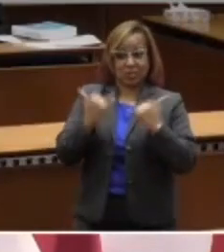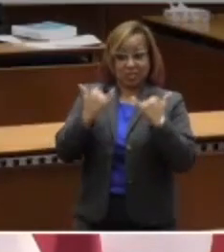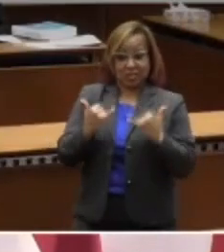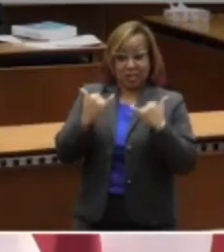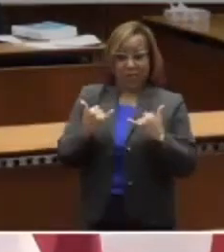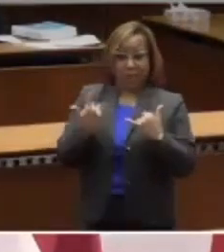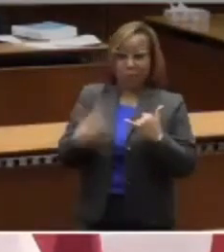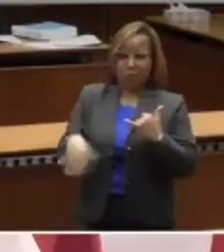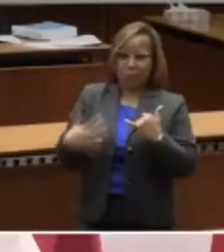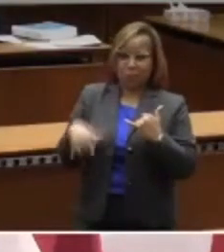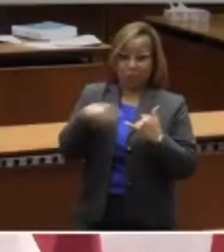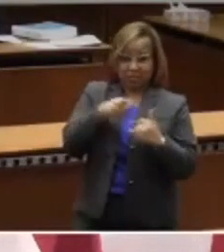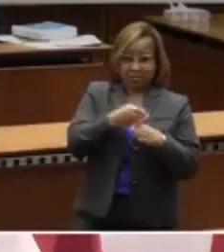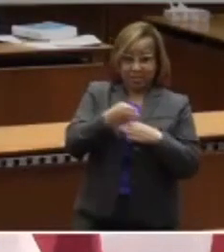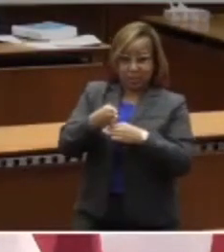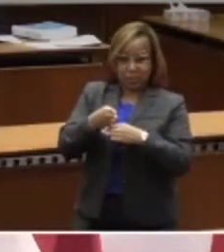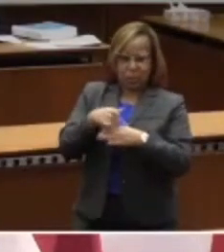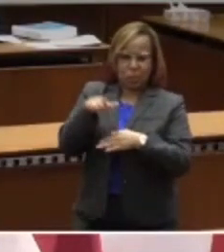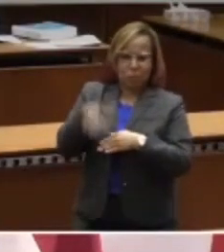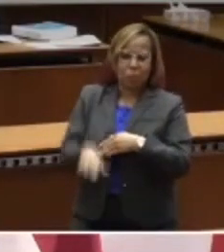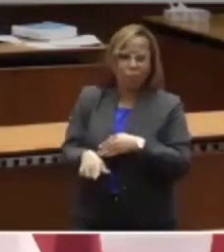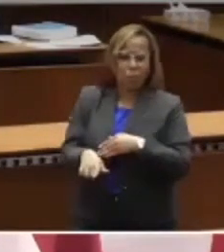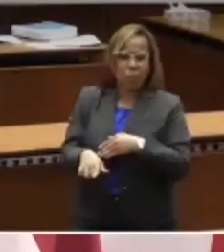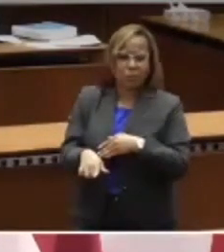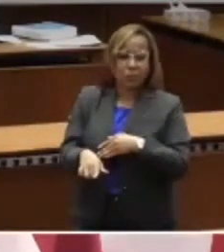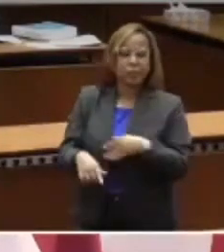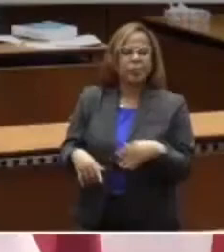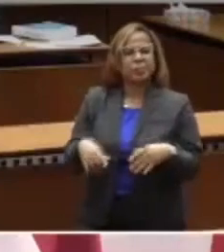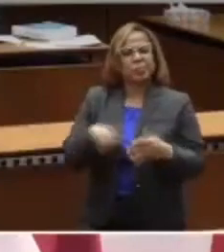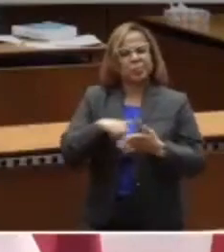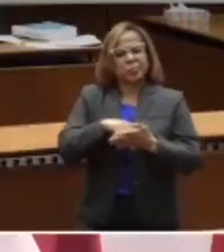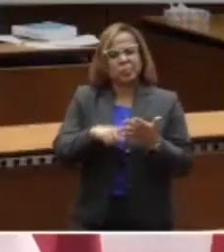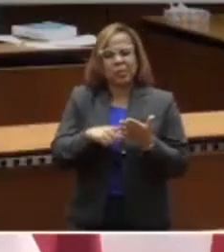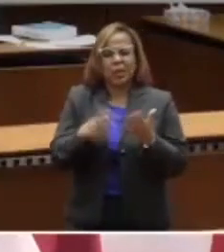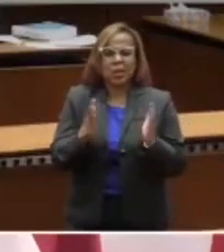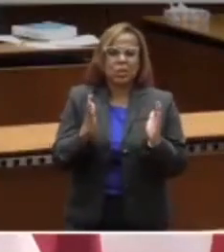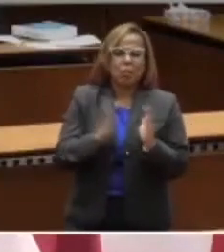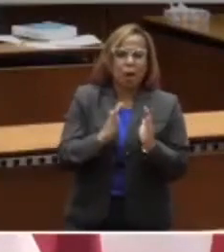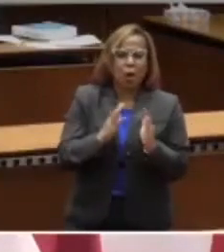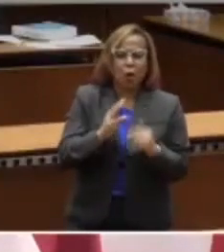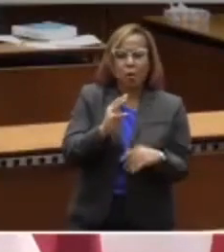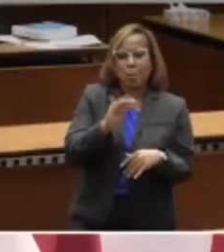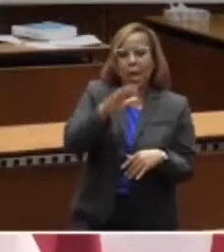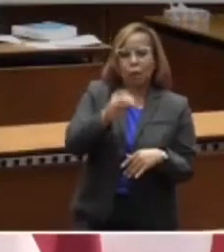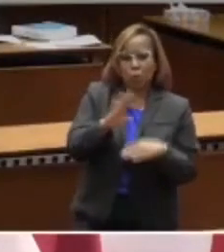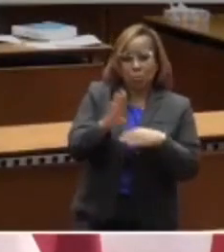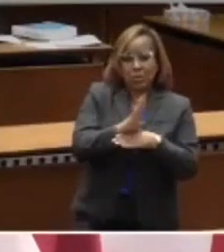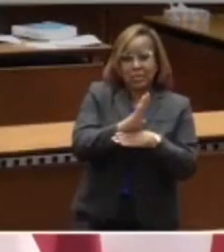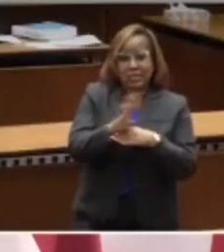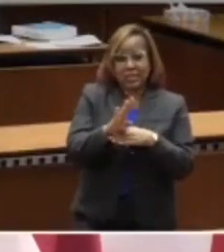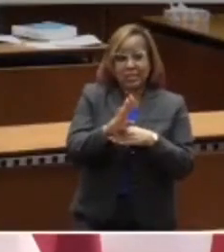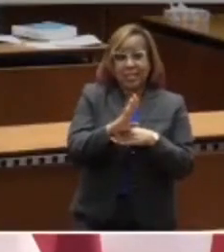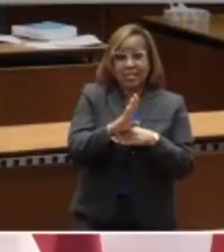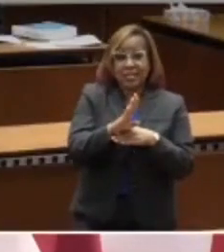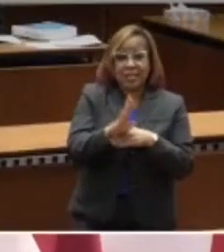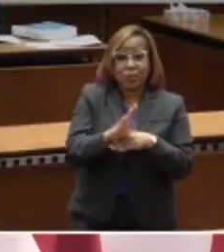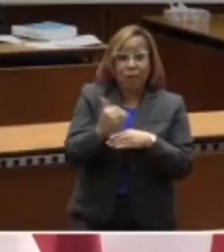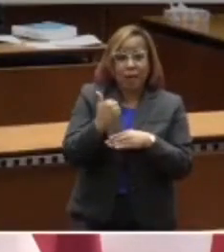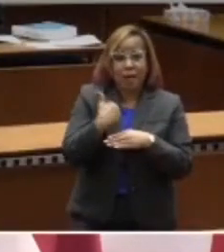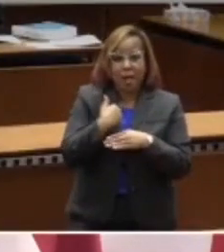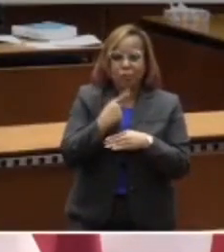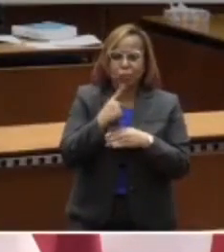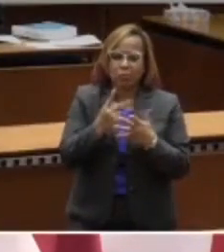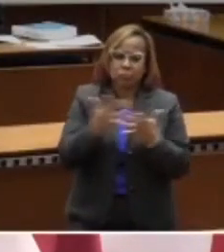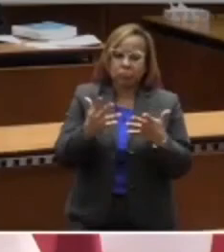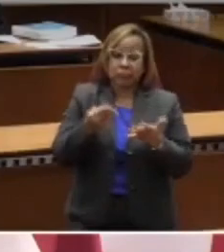historic lows in those areas. A variety of small and micro businesses that never have extensive cash